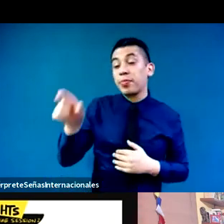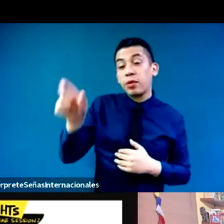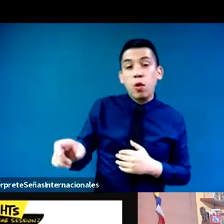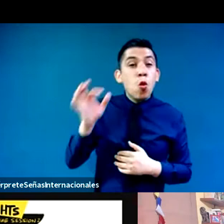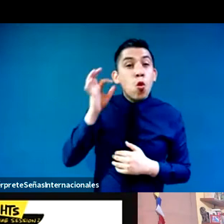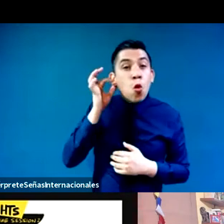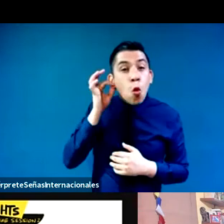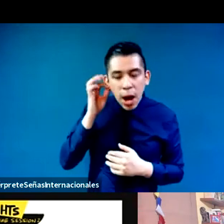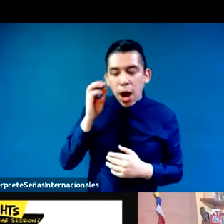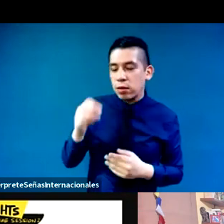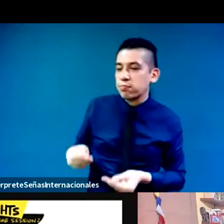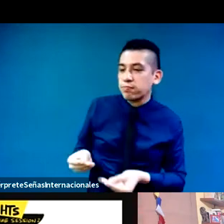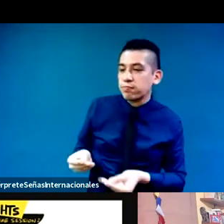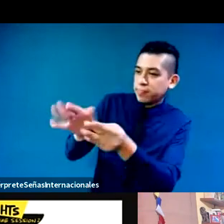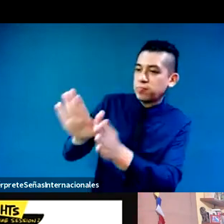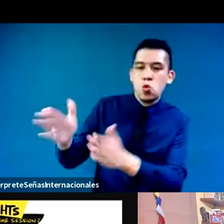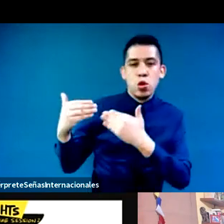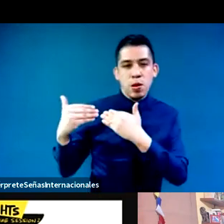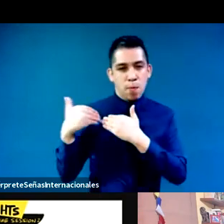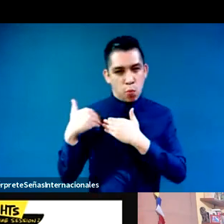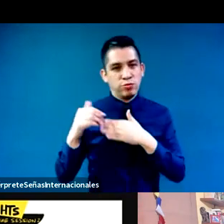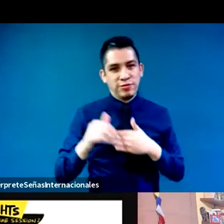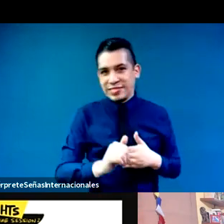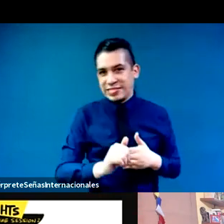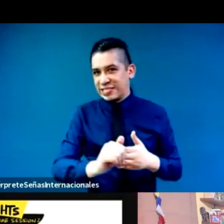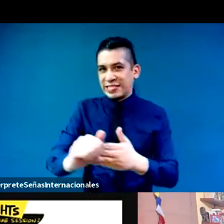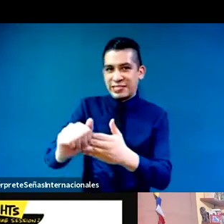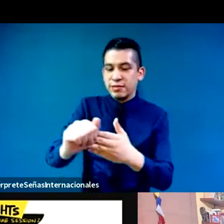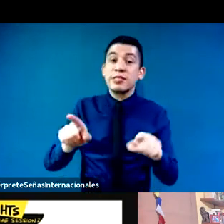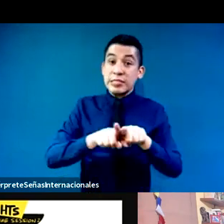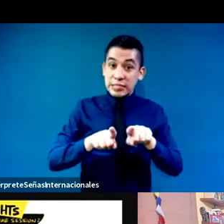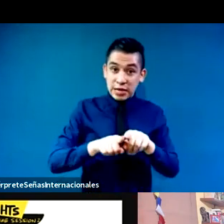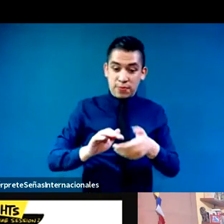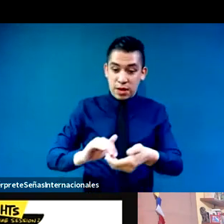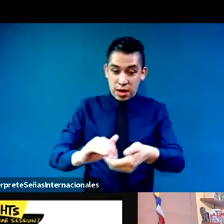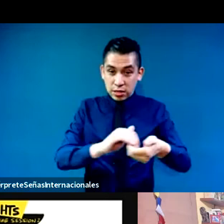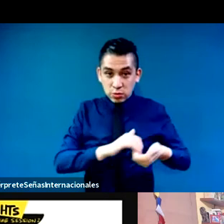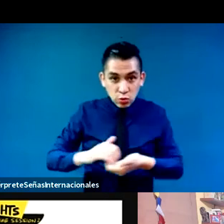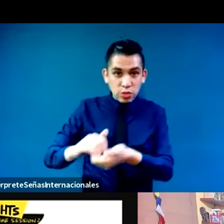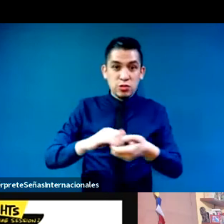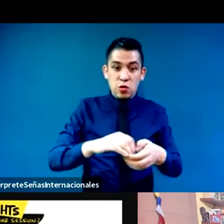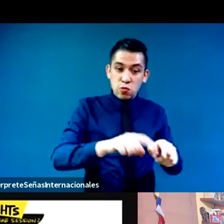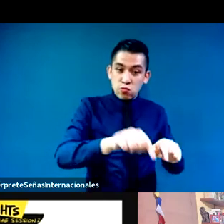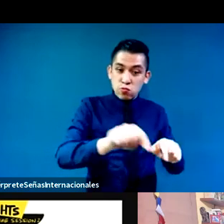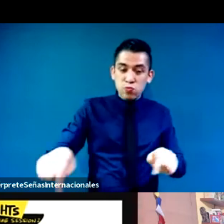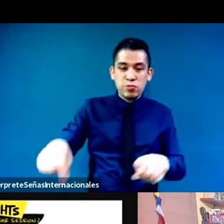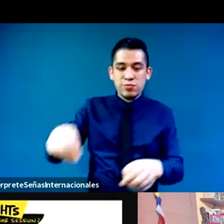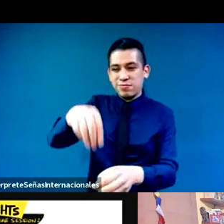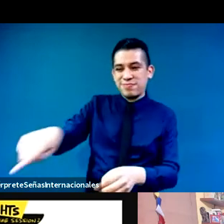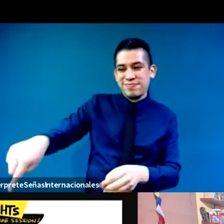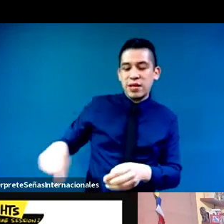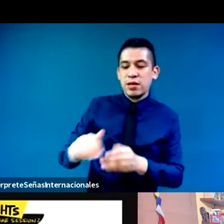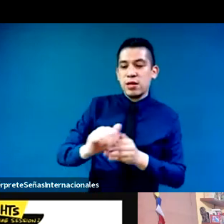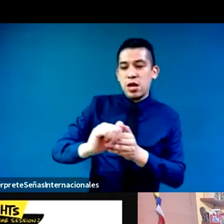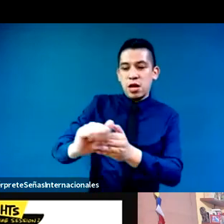which often focus on supporting the most vulnerable and provide essential but under-resourced services that are